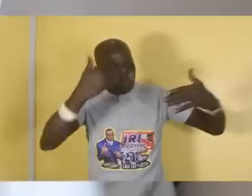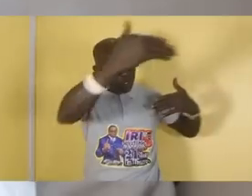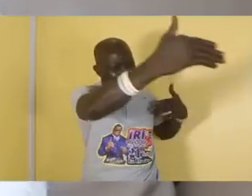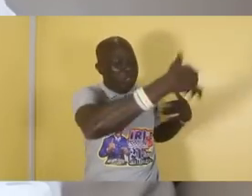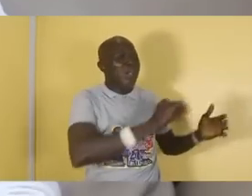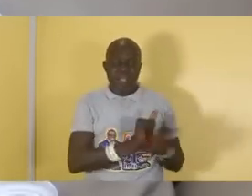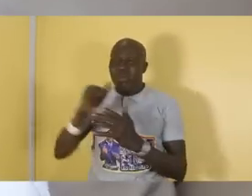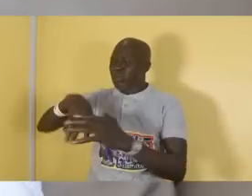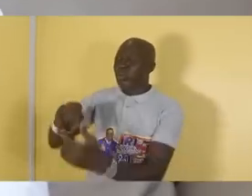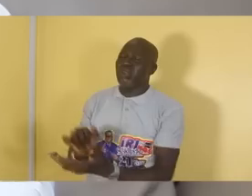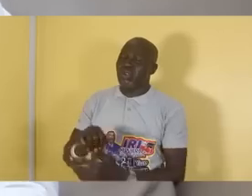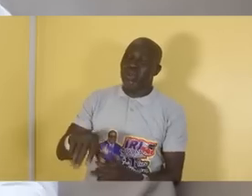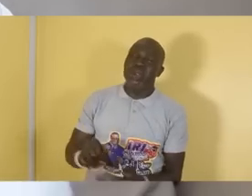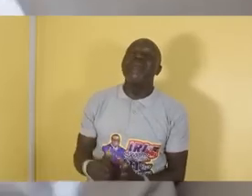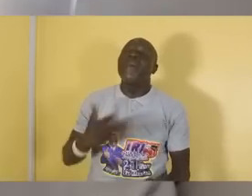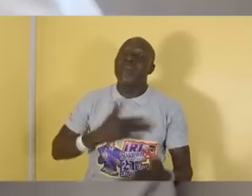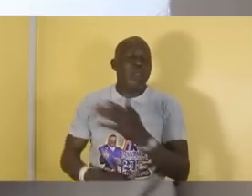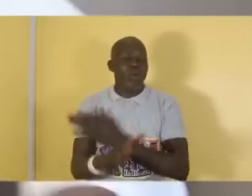Whatever you know, there's this space along with me.